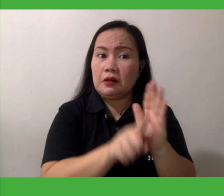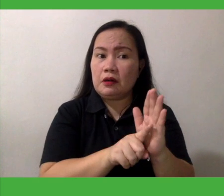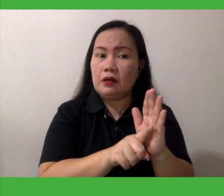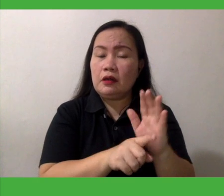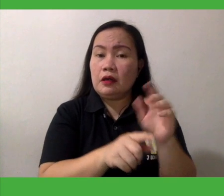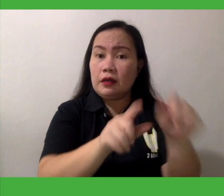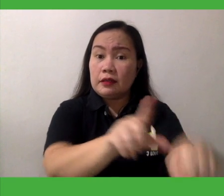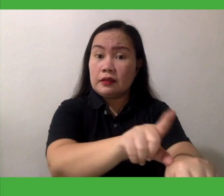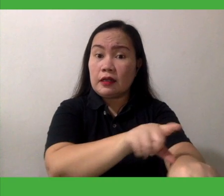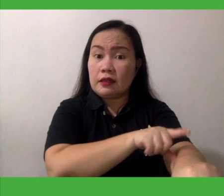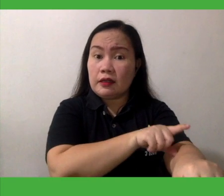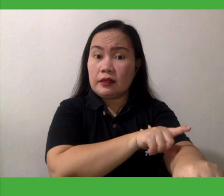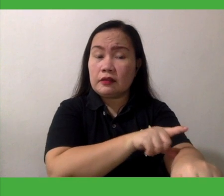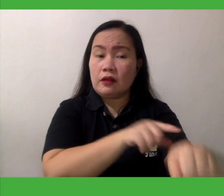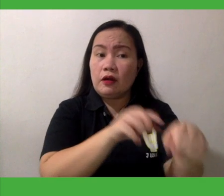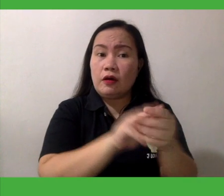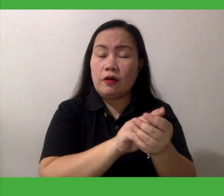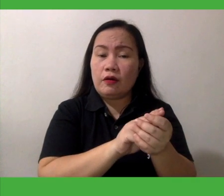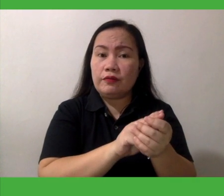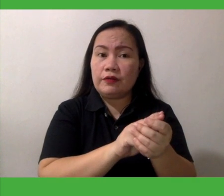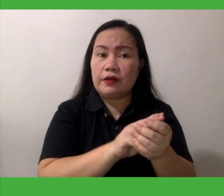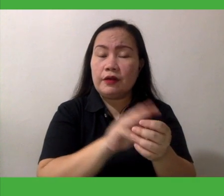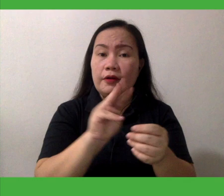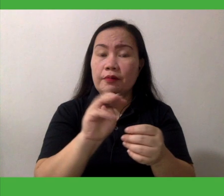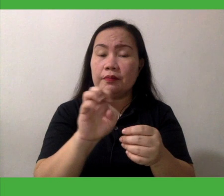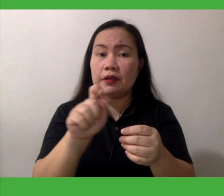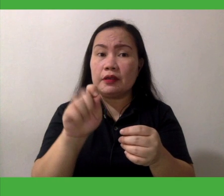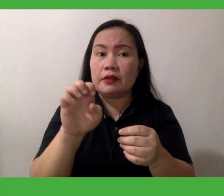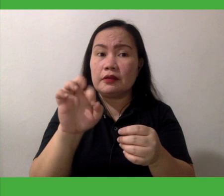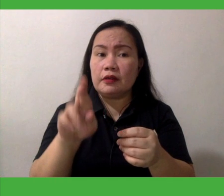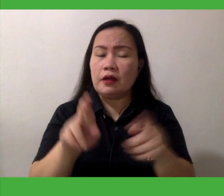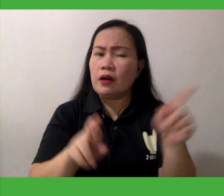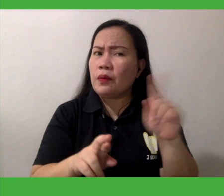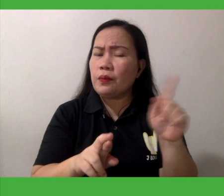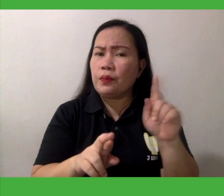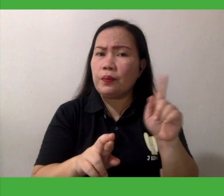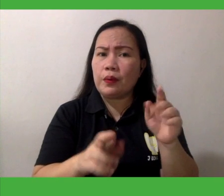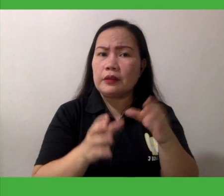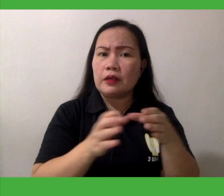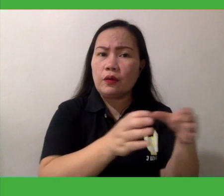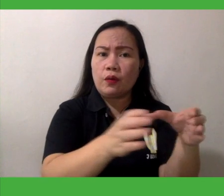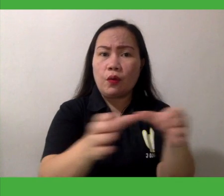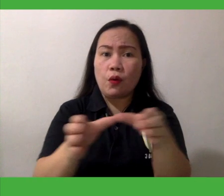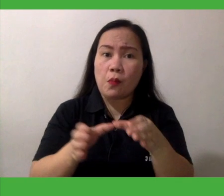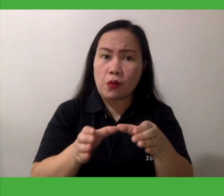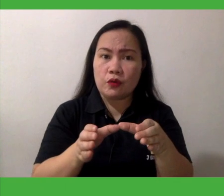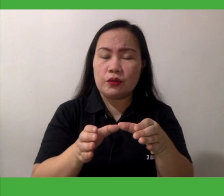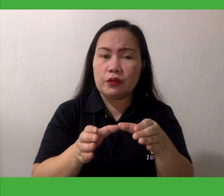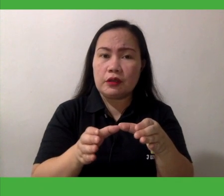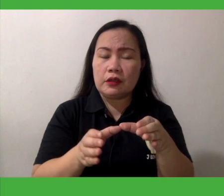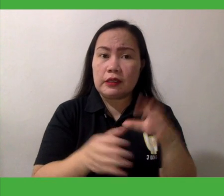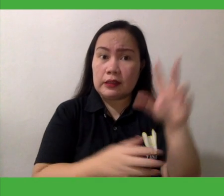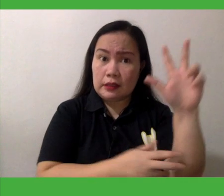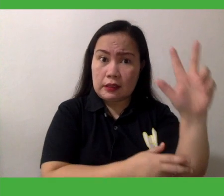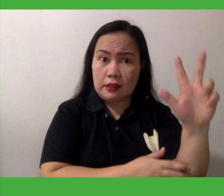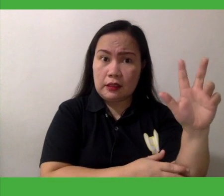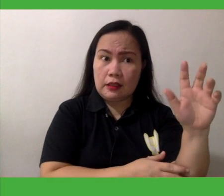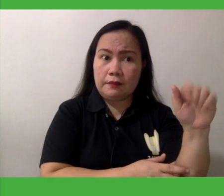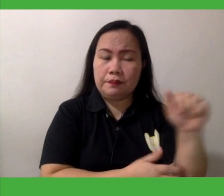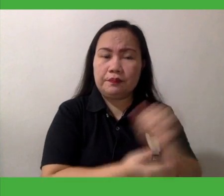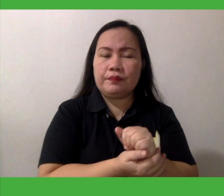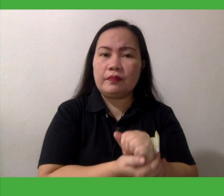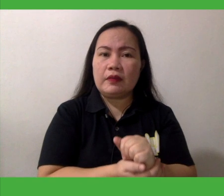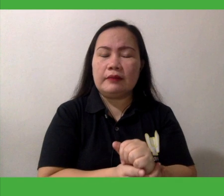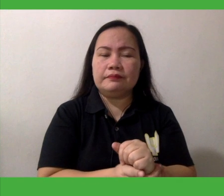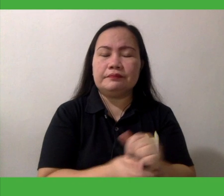length of a meter, so what is common among these three? So, ano ang common sa kanila? We can